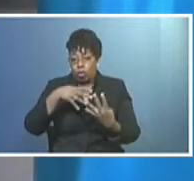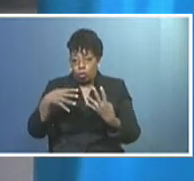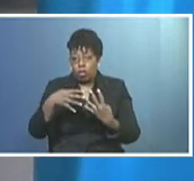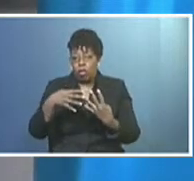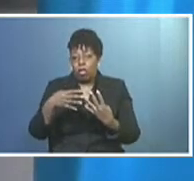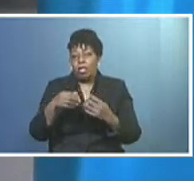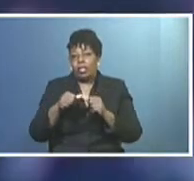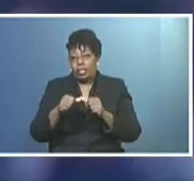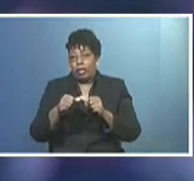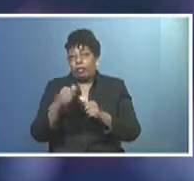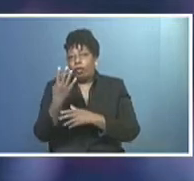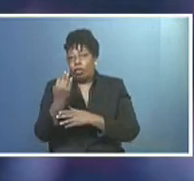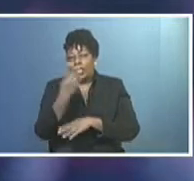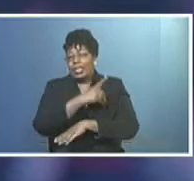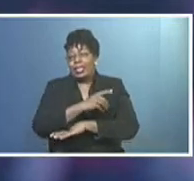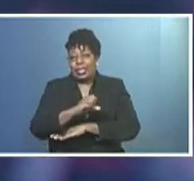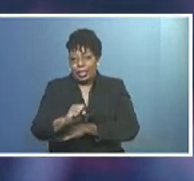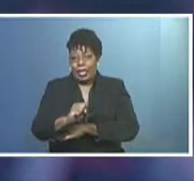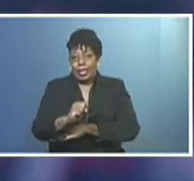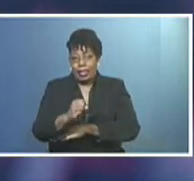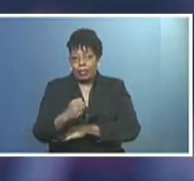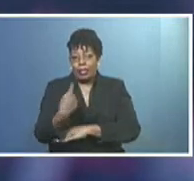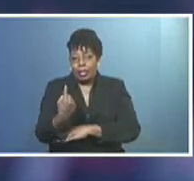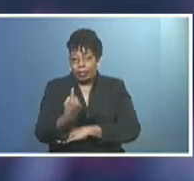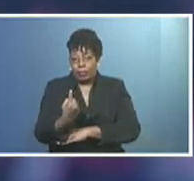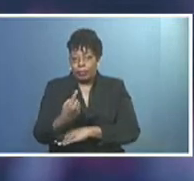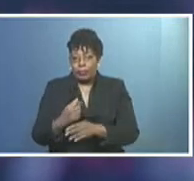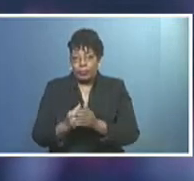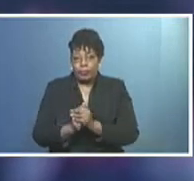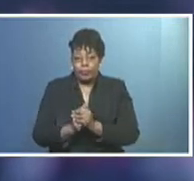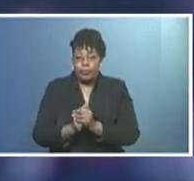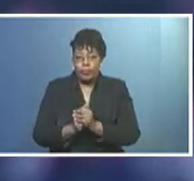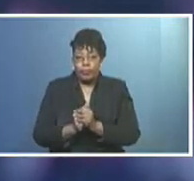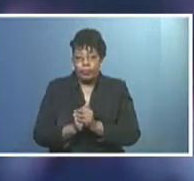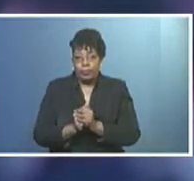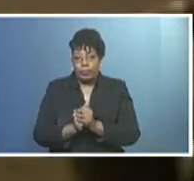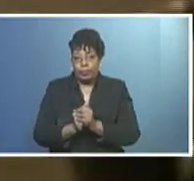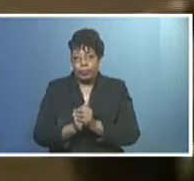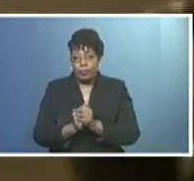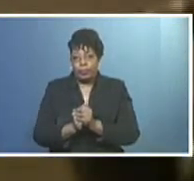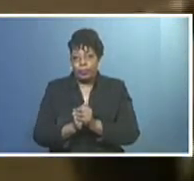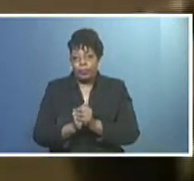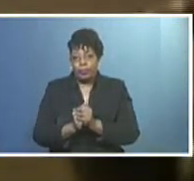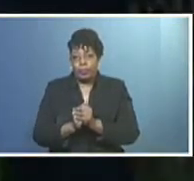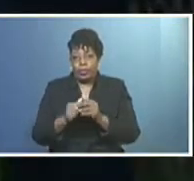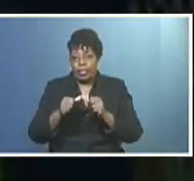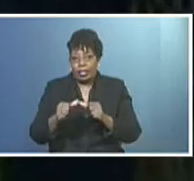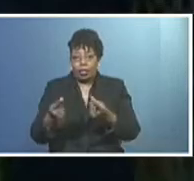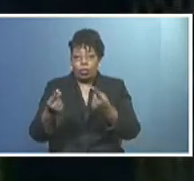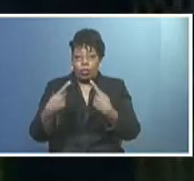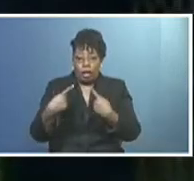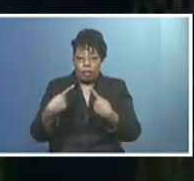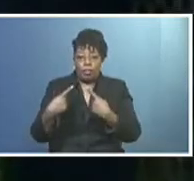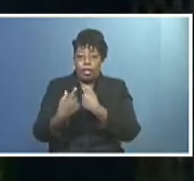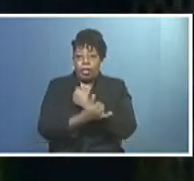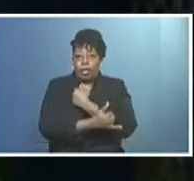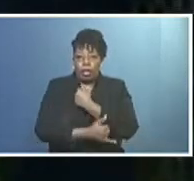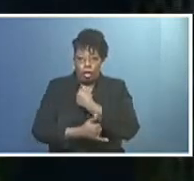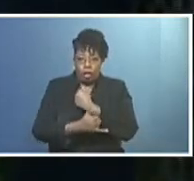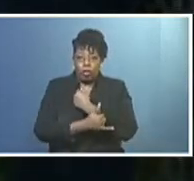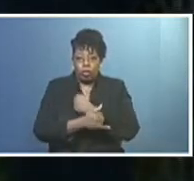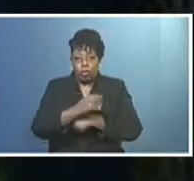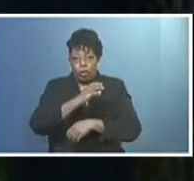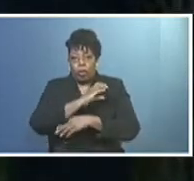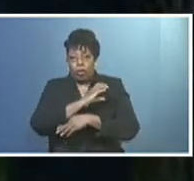the 14 days. Cleopatra Murphy, ZNS Network News. Still to come, the country's top cop giving